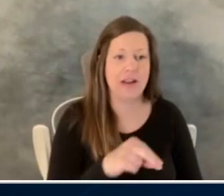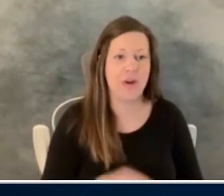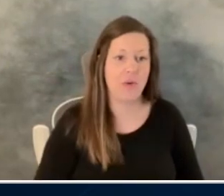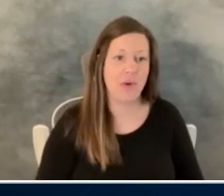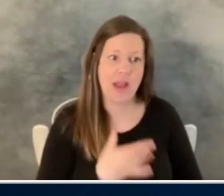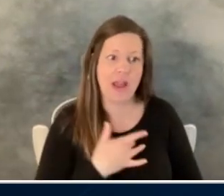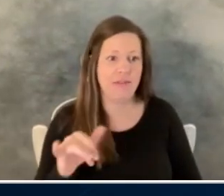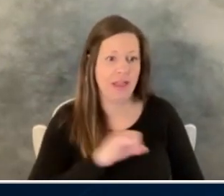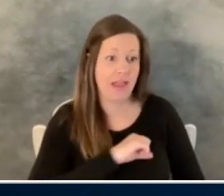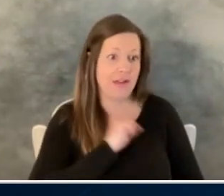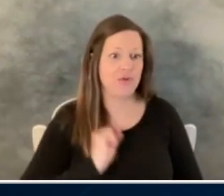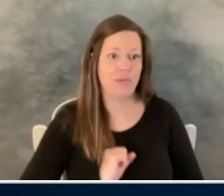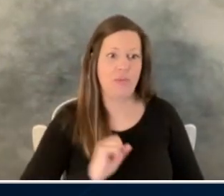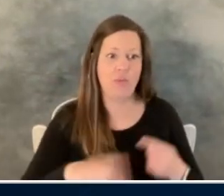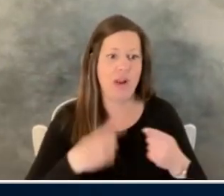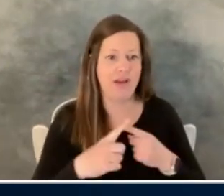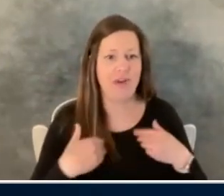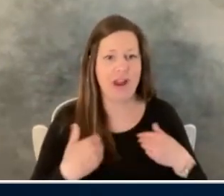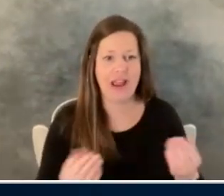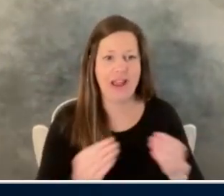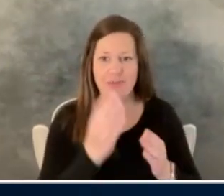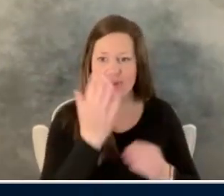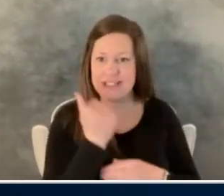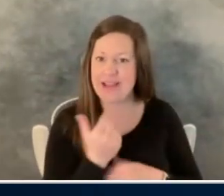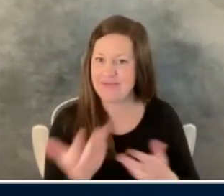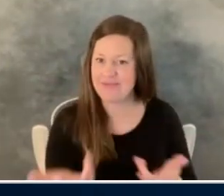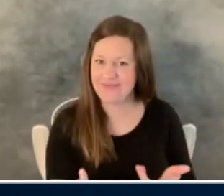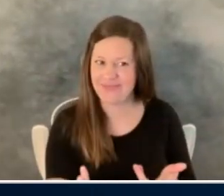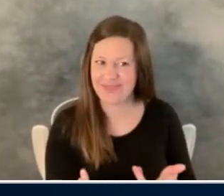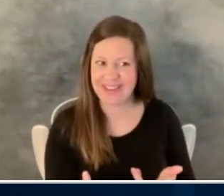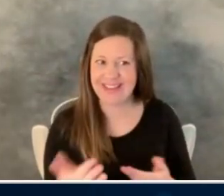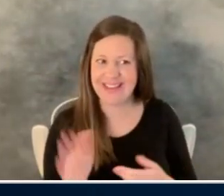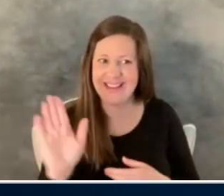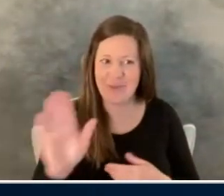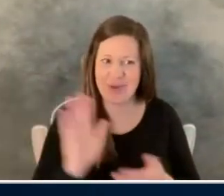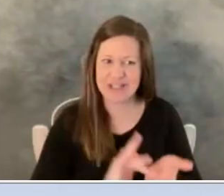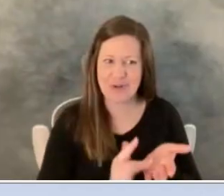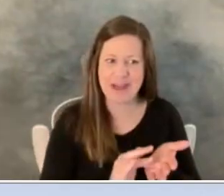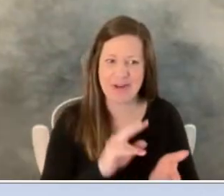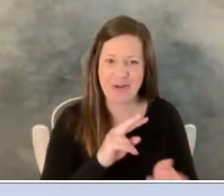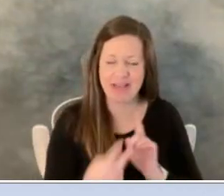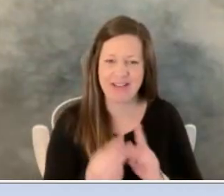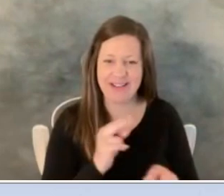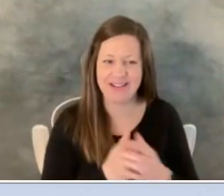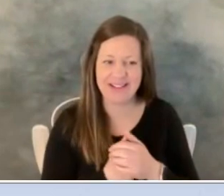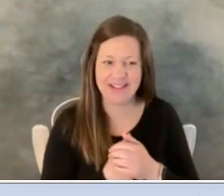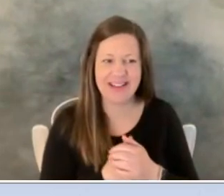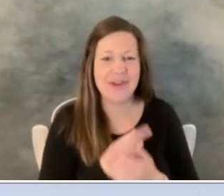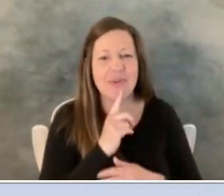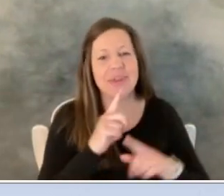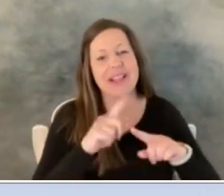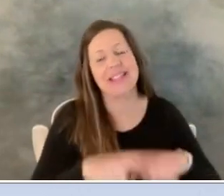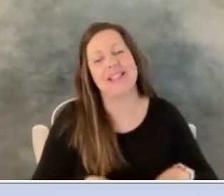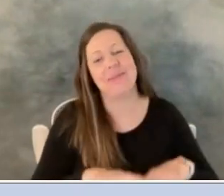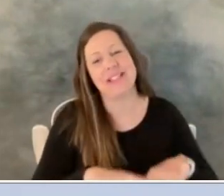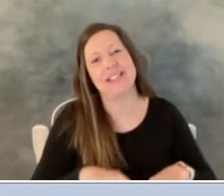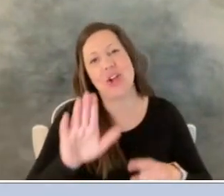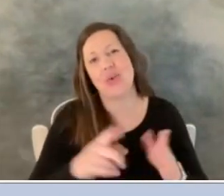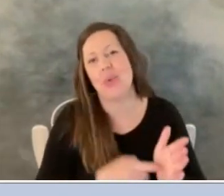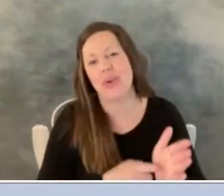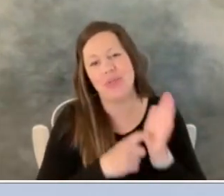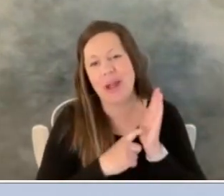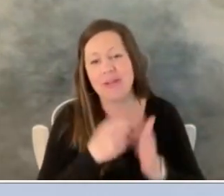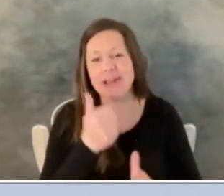more sleep. But what's your professional, your medical take? So it depends upon your requirement. See,